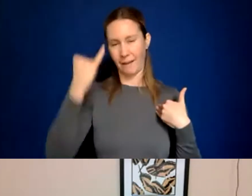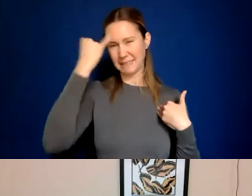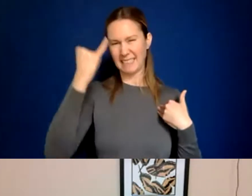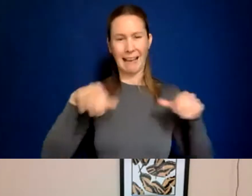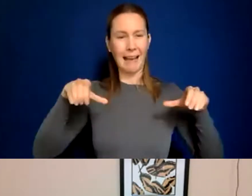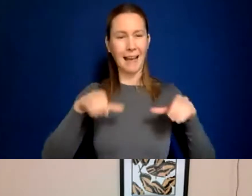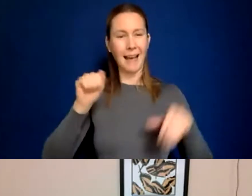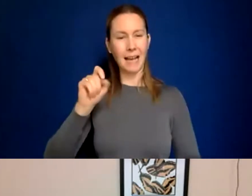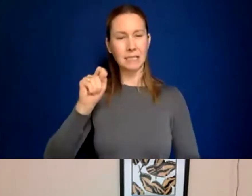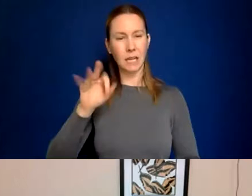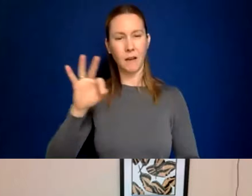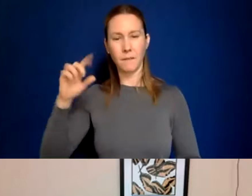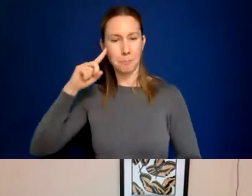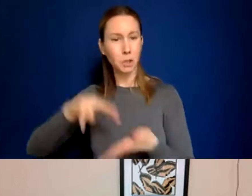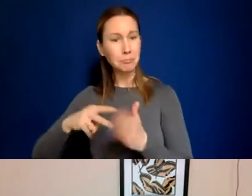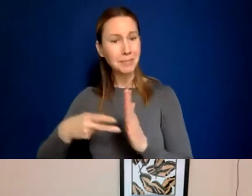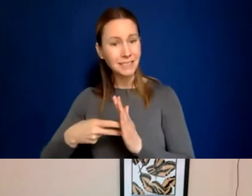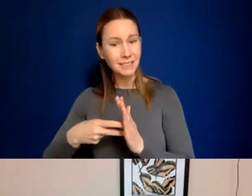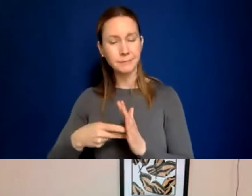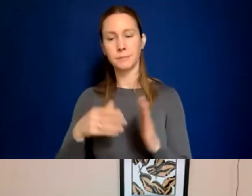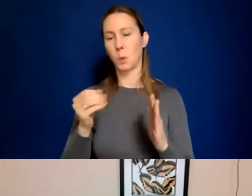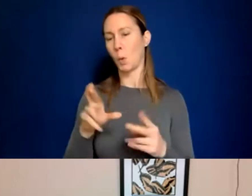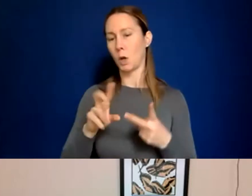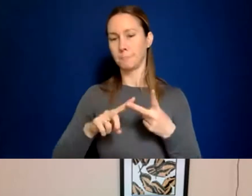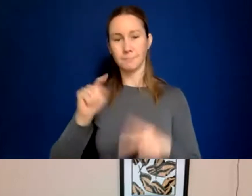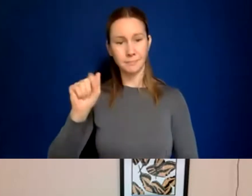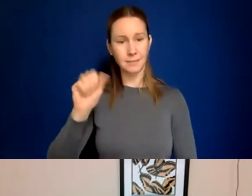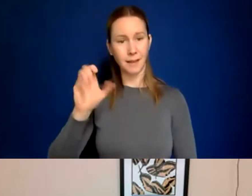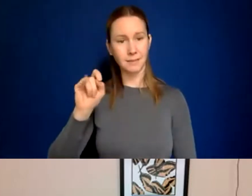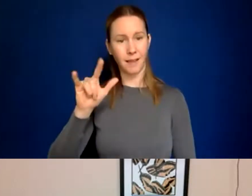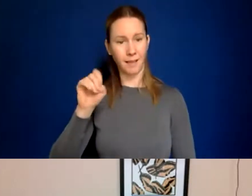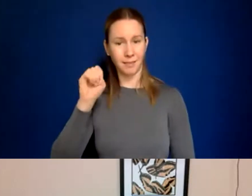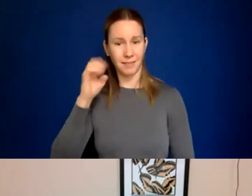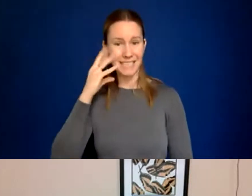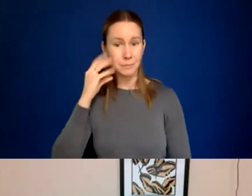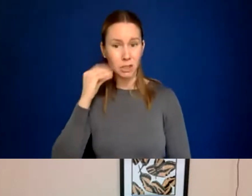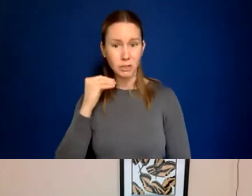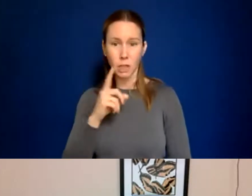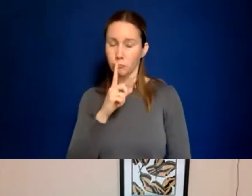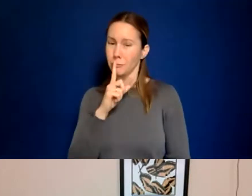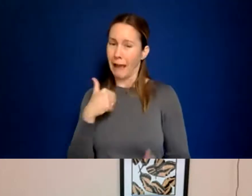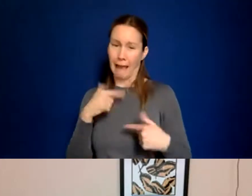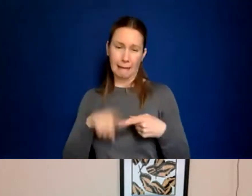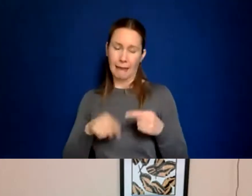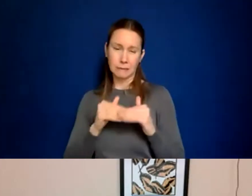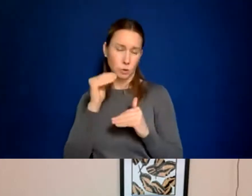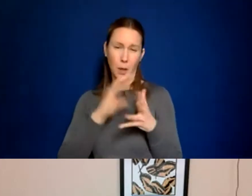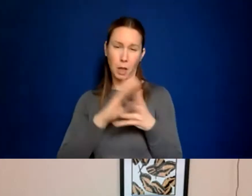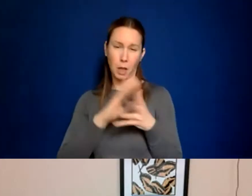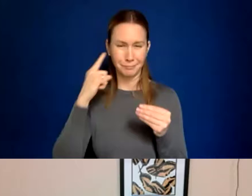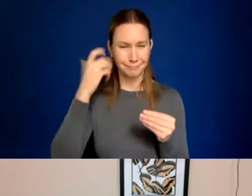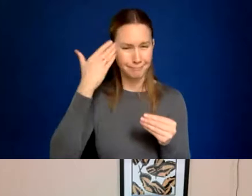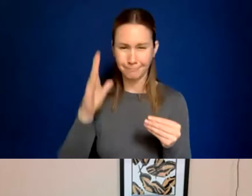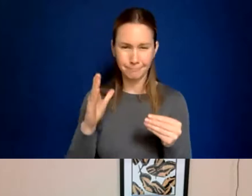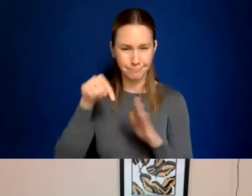and tactile experience. I can't say I know too much about Montessori, but from what I do,